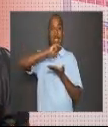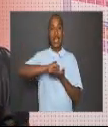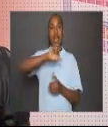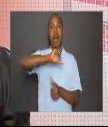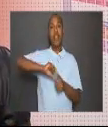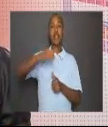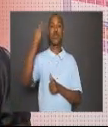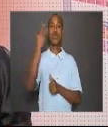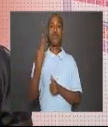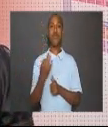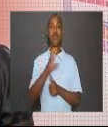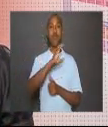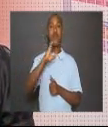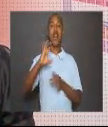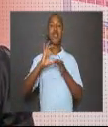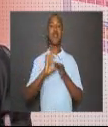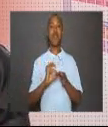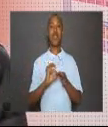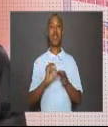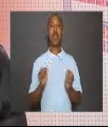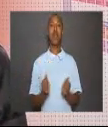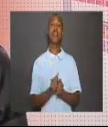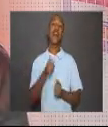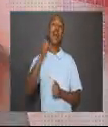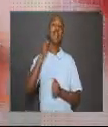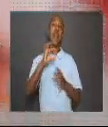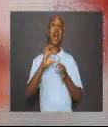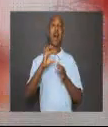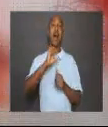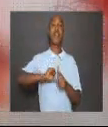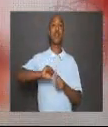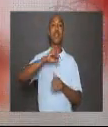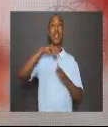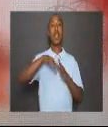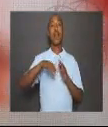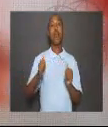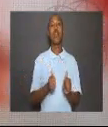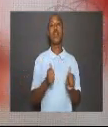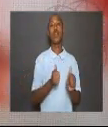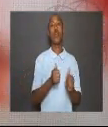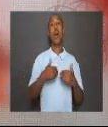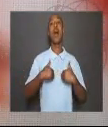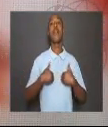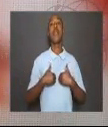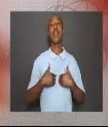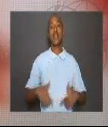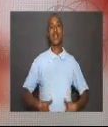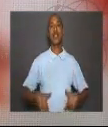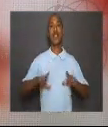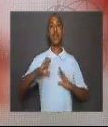atoms form covalent bonds with other atoms in order to attain